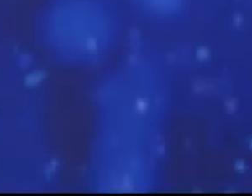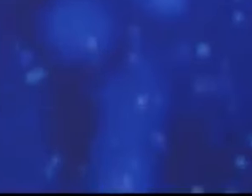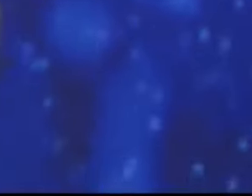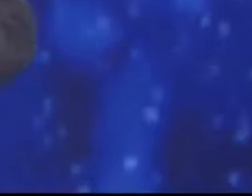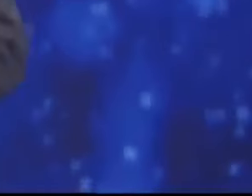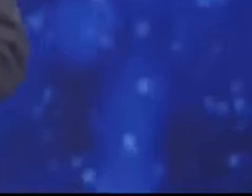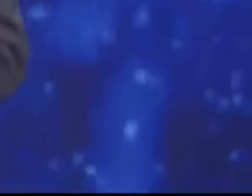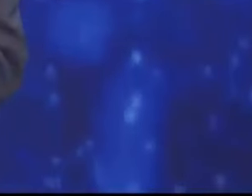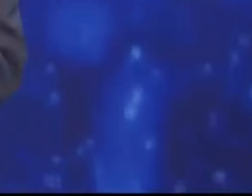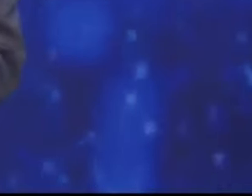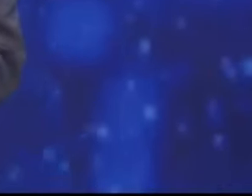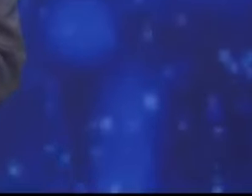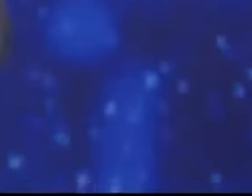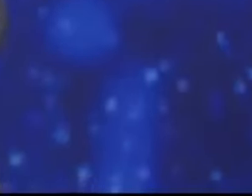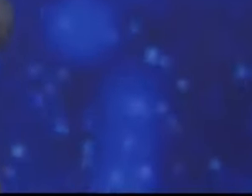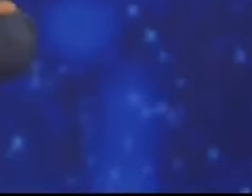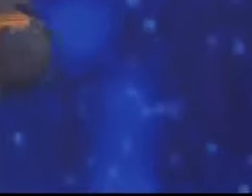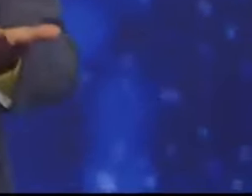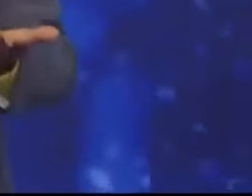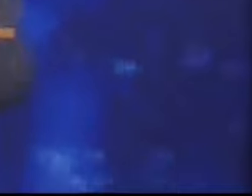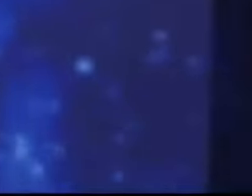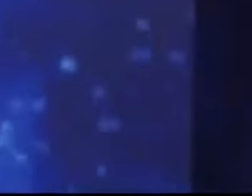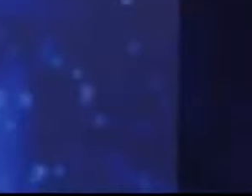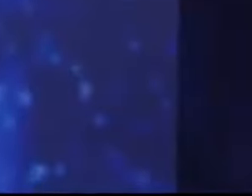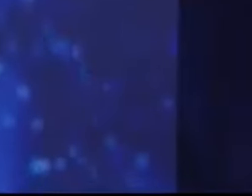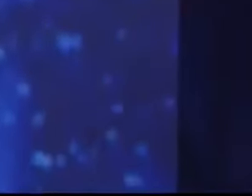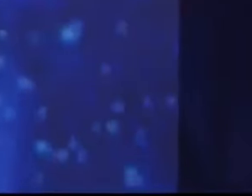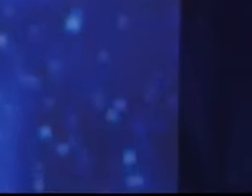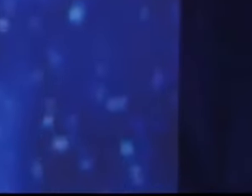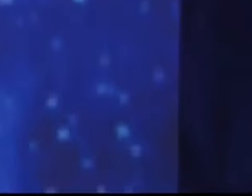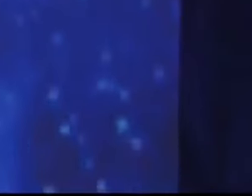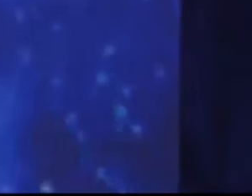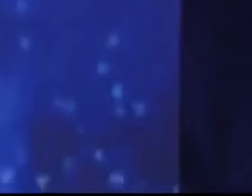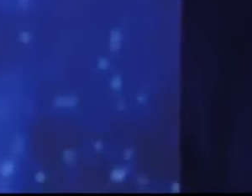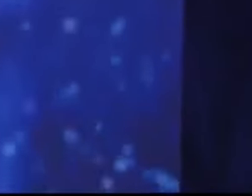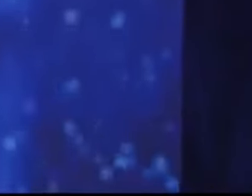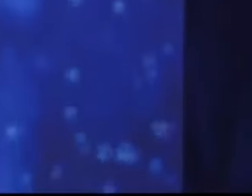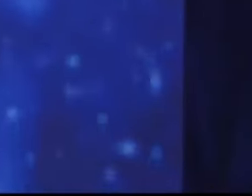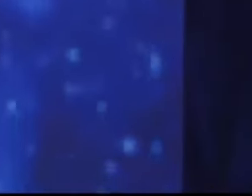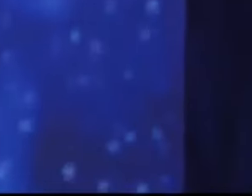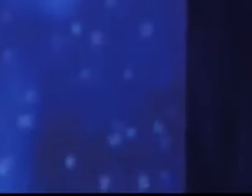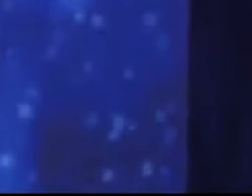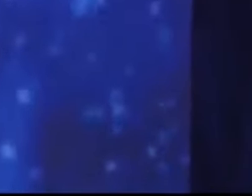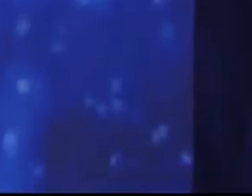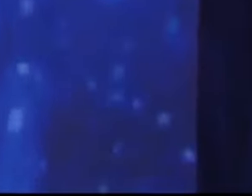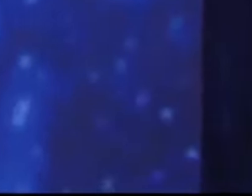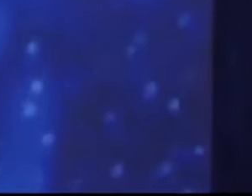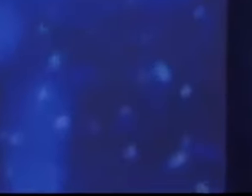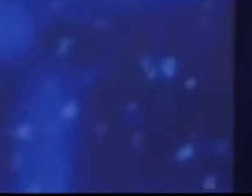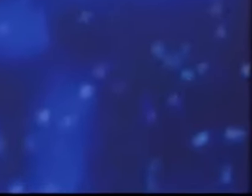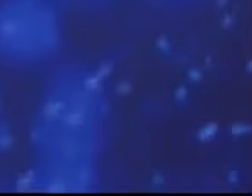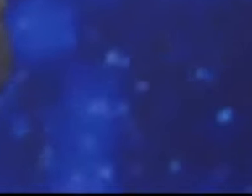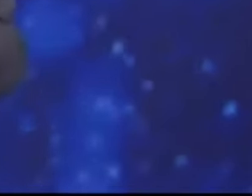well, but if ye worship not, ye shall be cast the